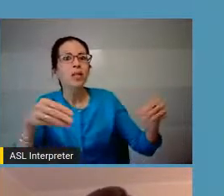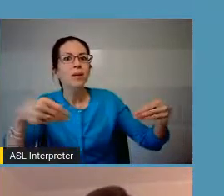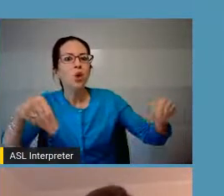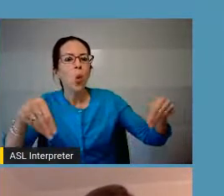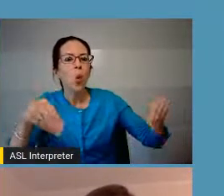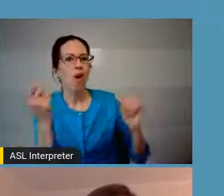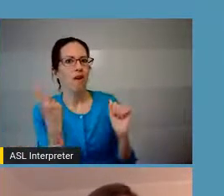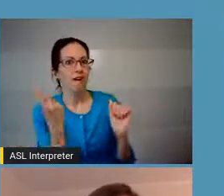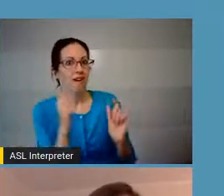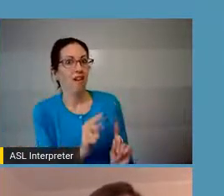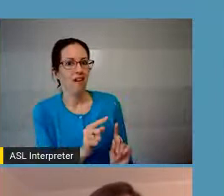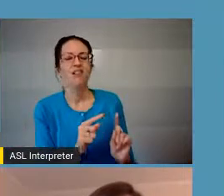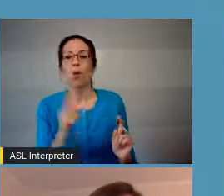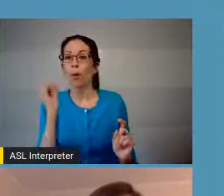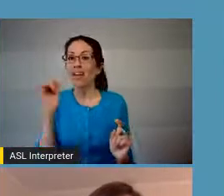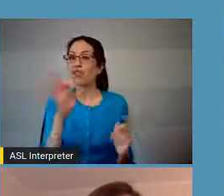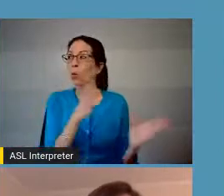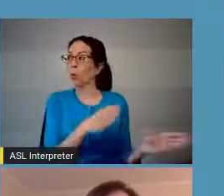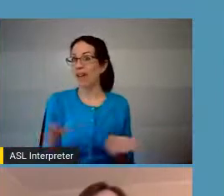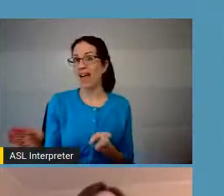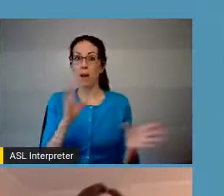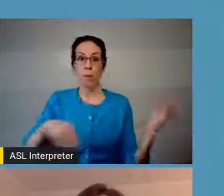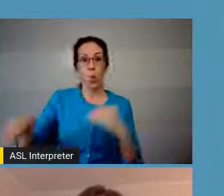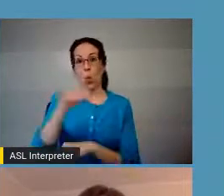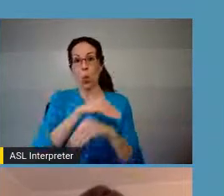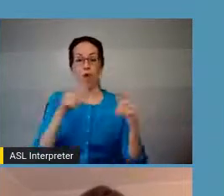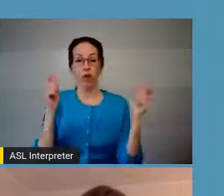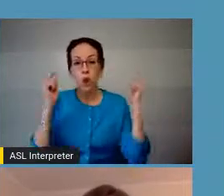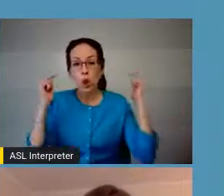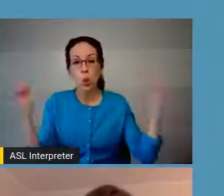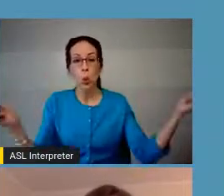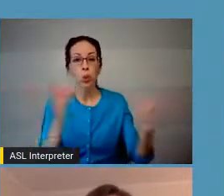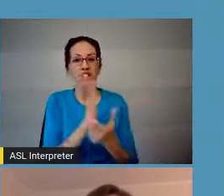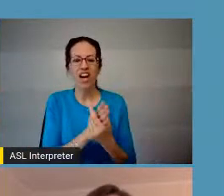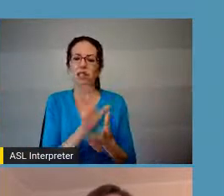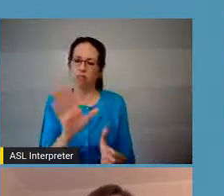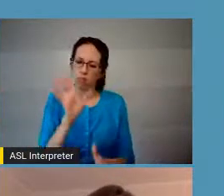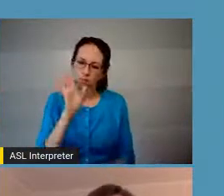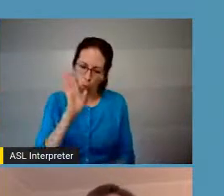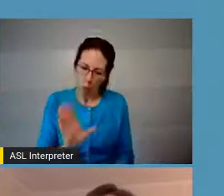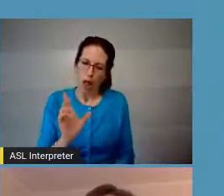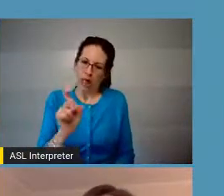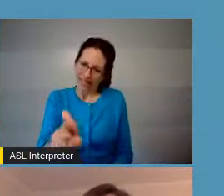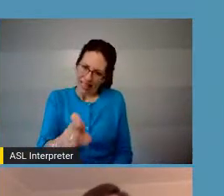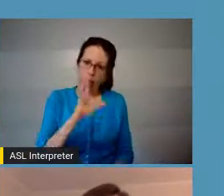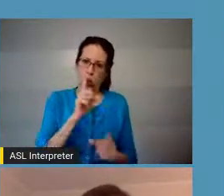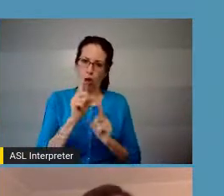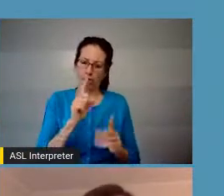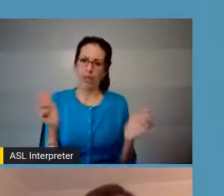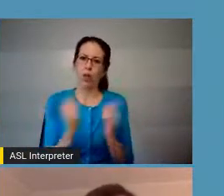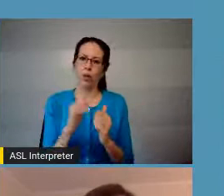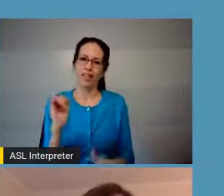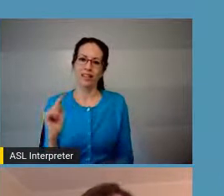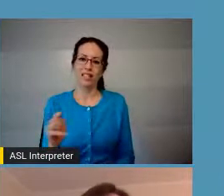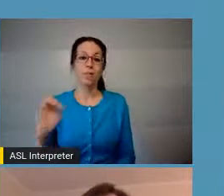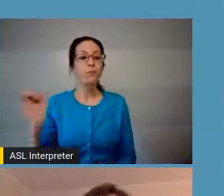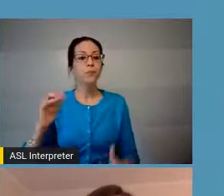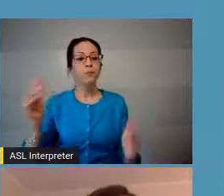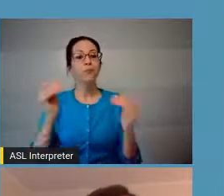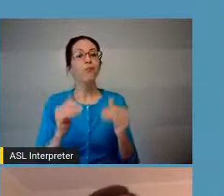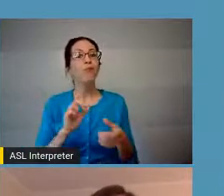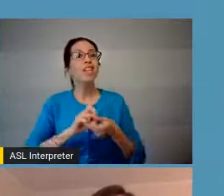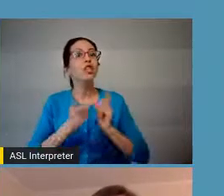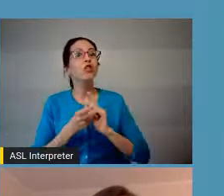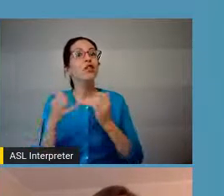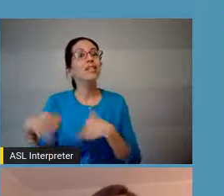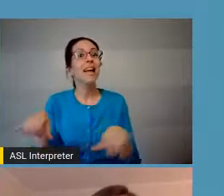moving around really big files. And also digital standards, of course. A lot of this will be stuff you want to talk about